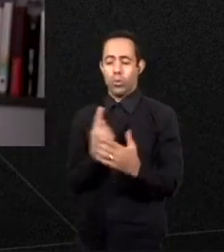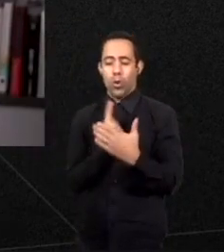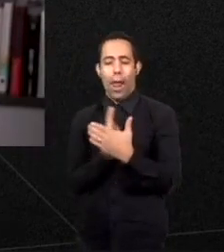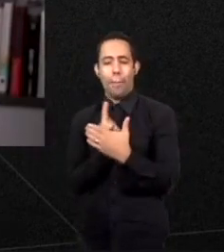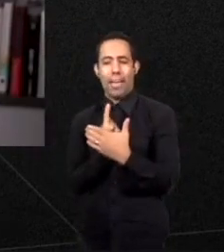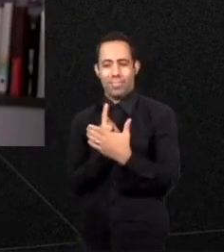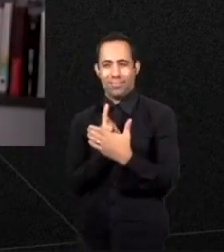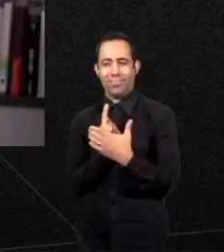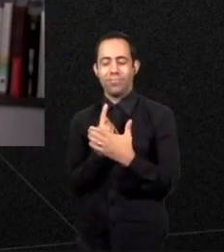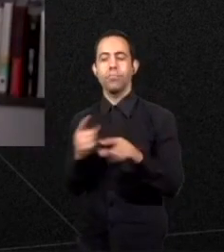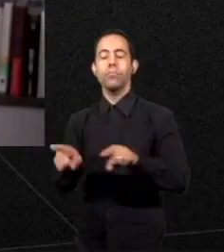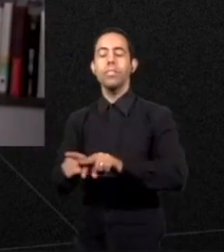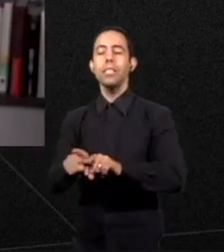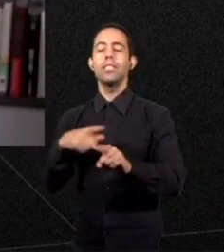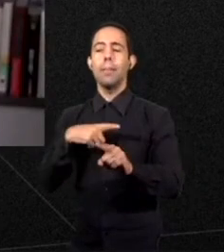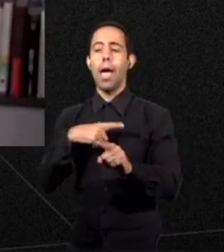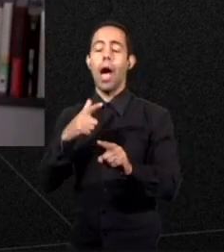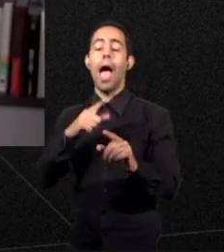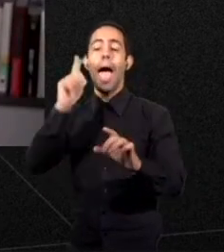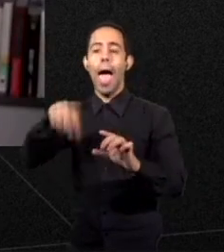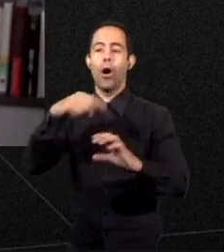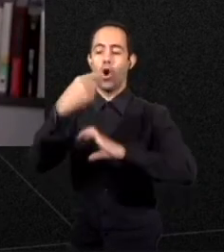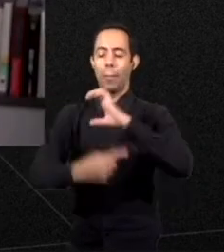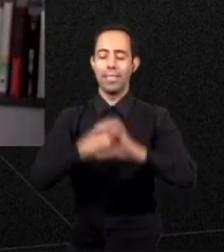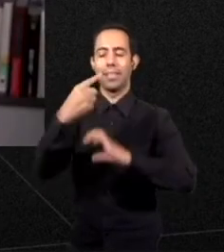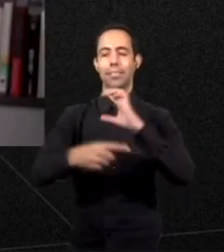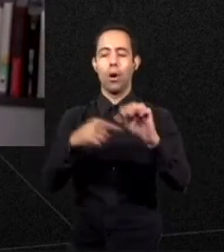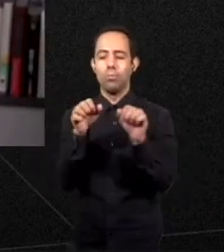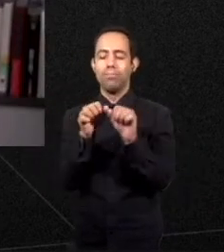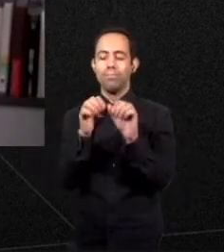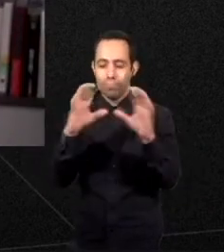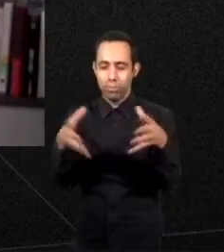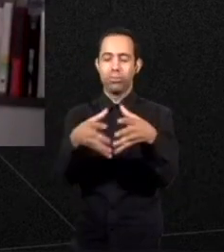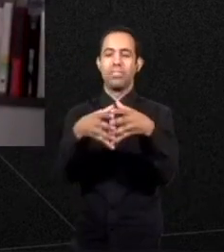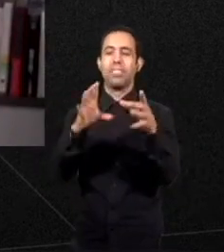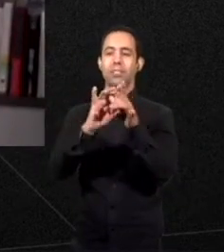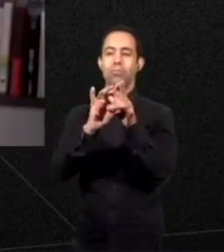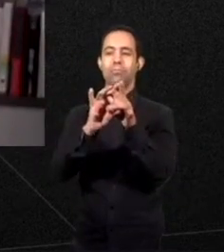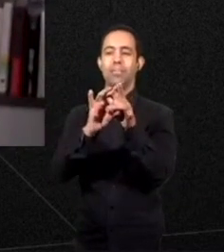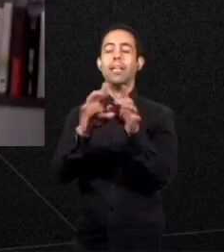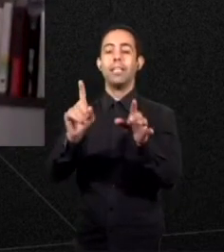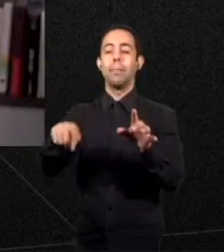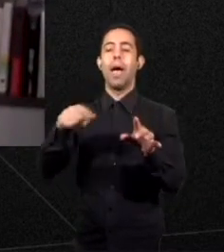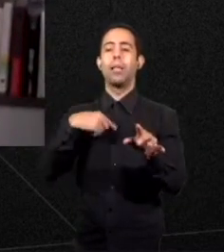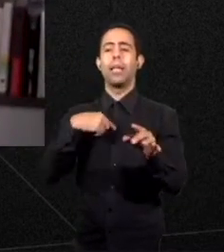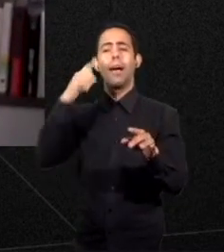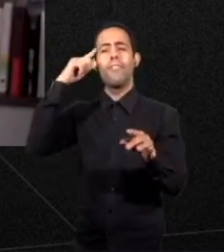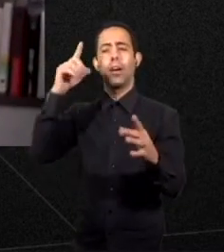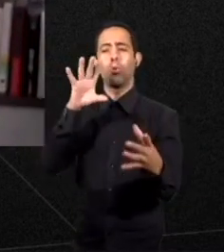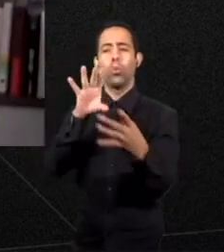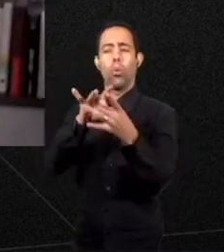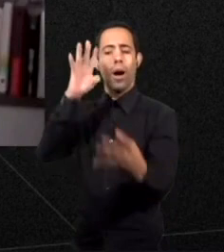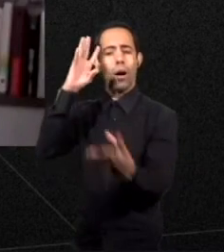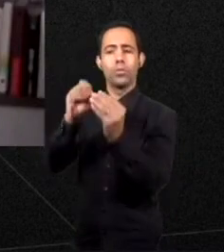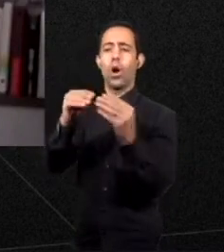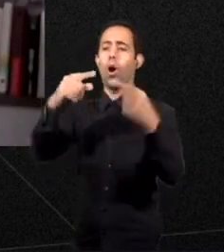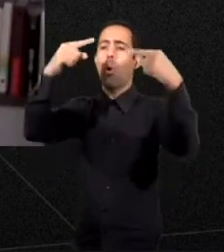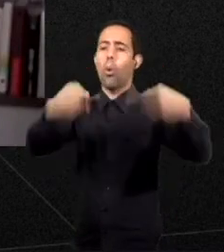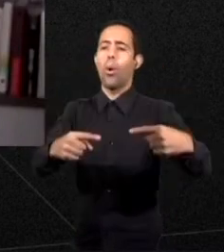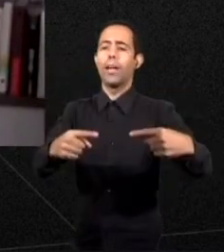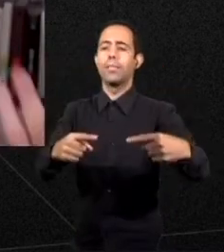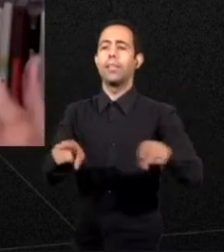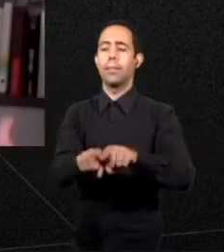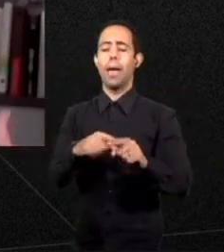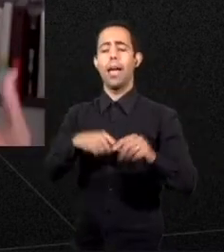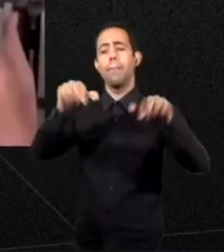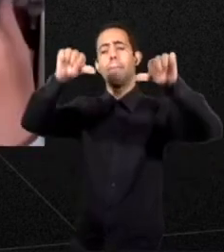globalization is only about competition, then it's only making things worse. But